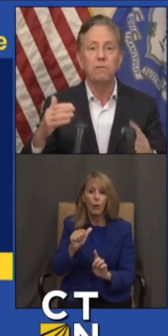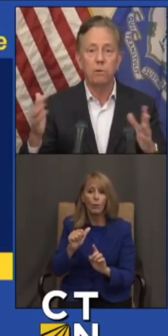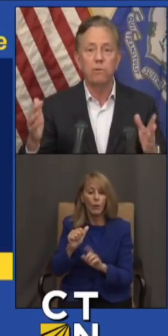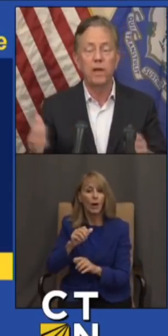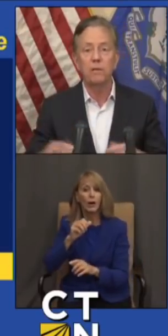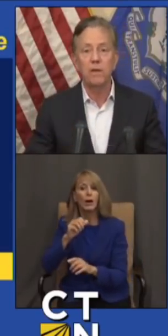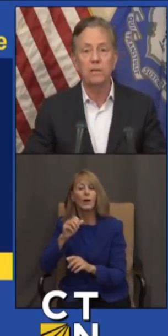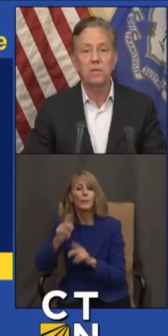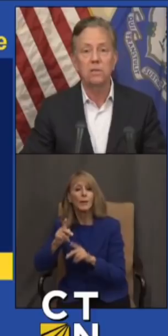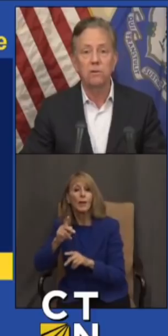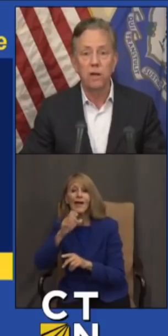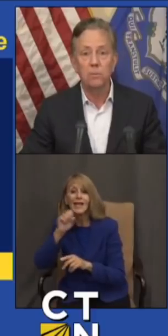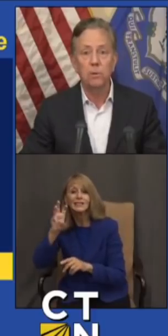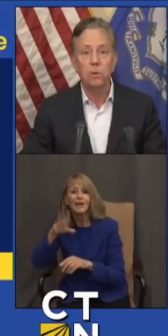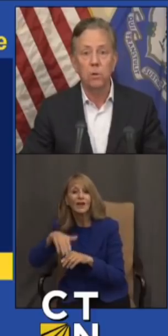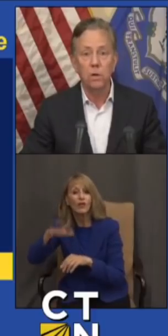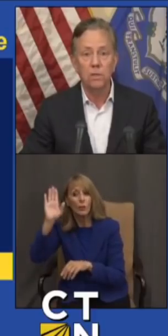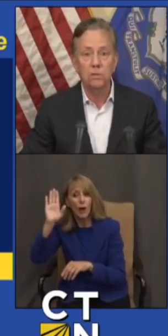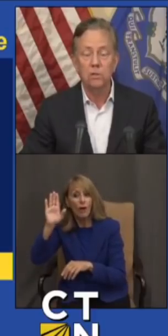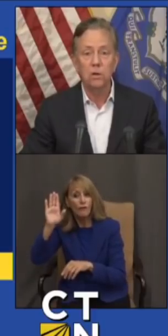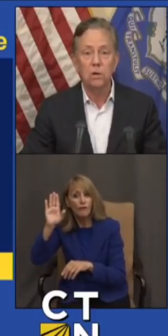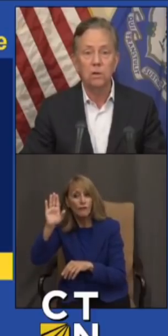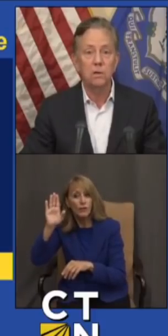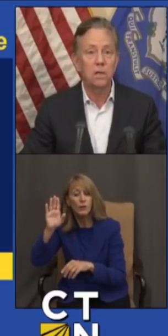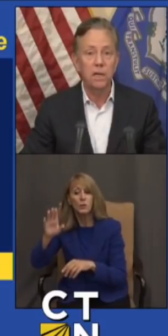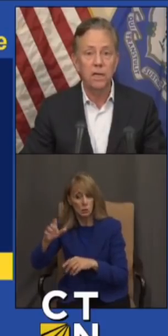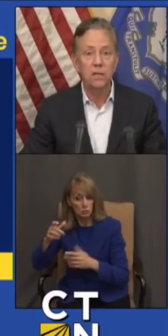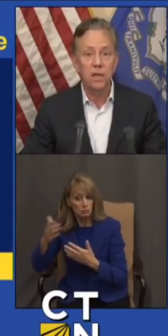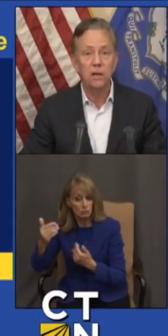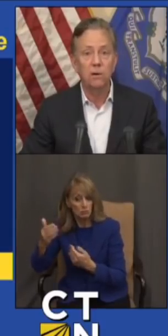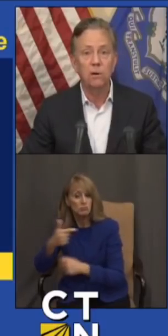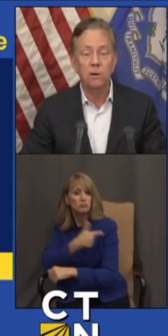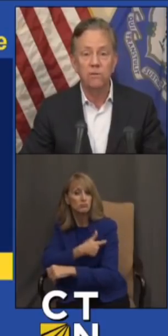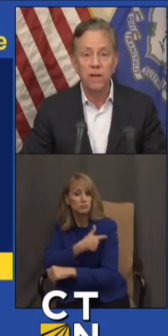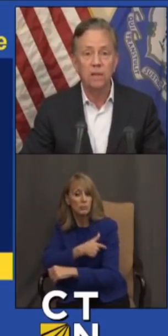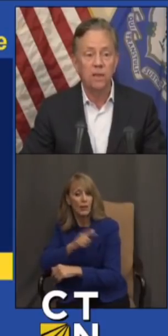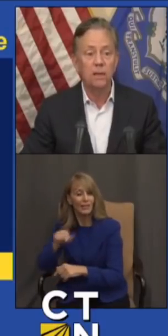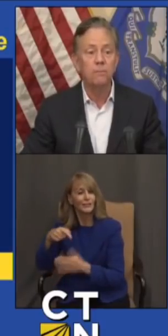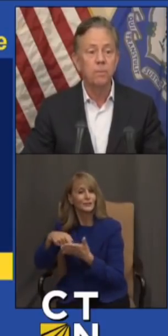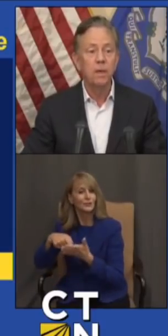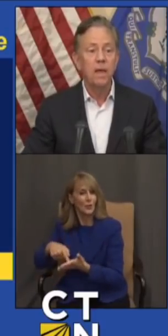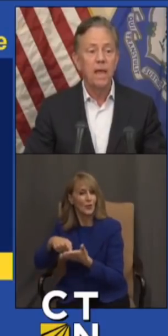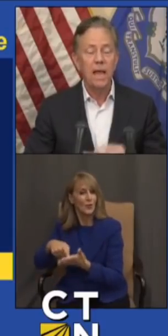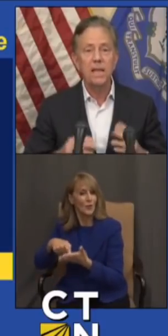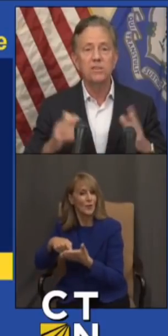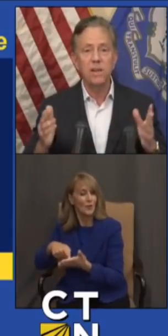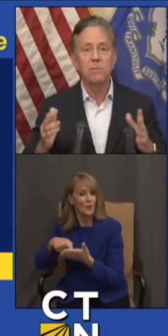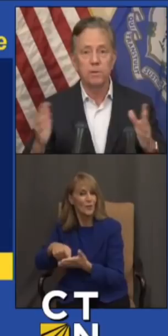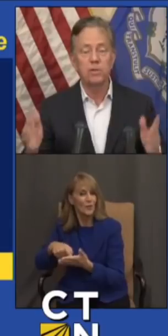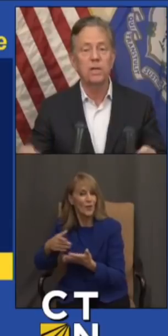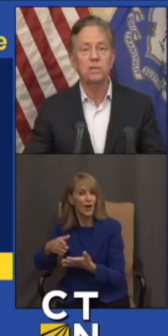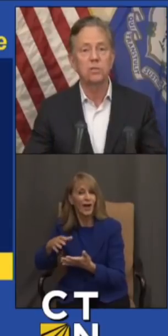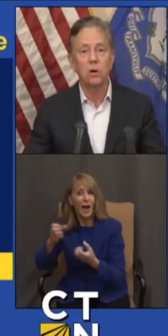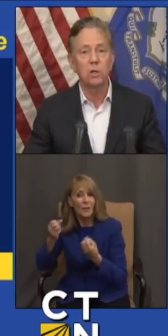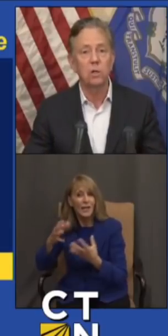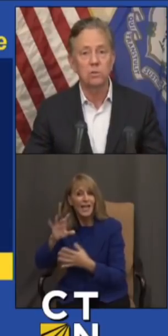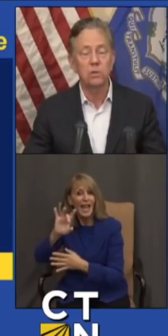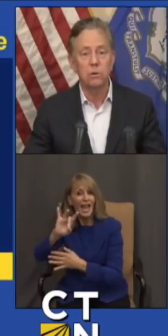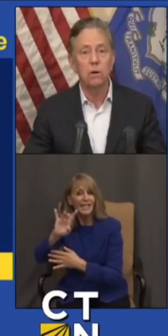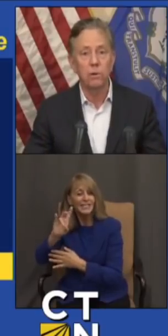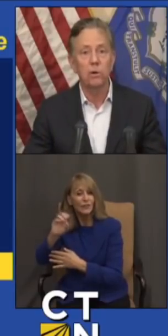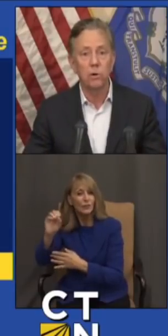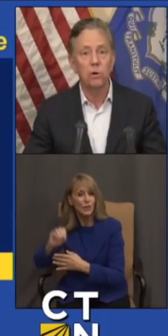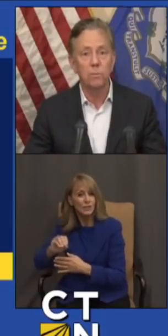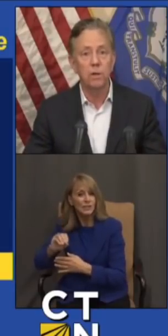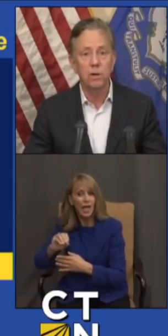and above, where we've had the vaccines available the longest, are a leading indicator of anything, 87% is darn close to